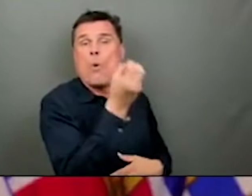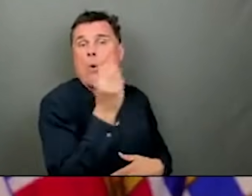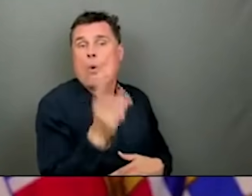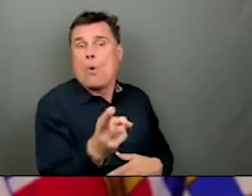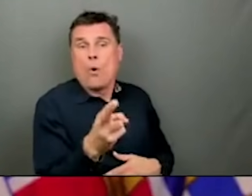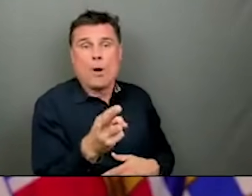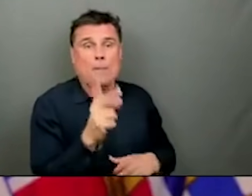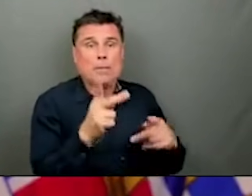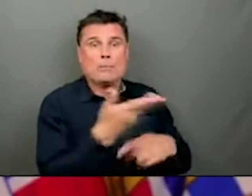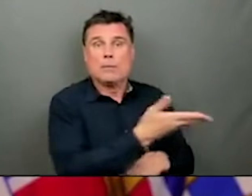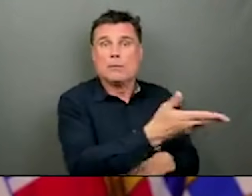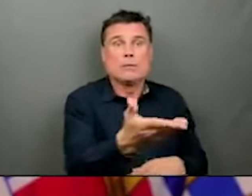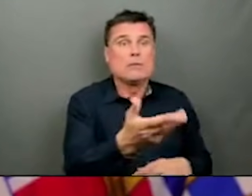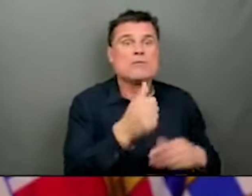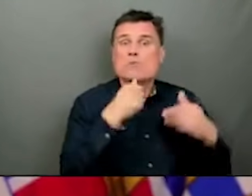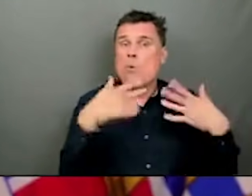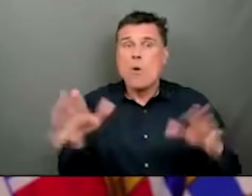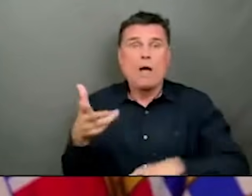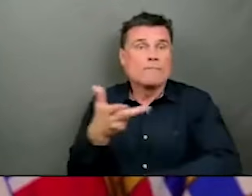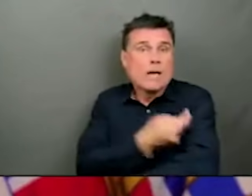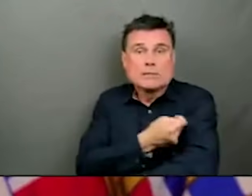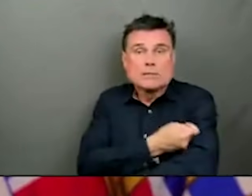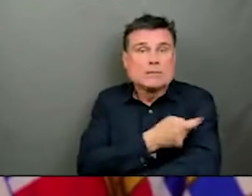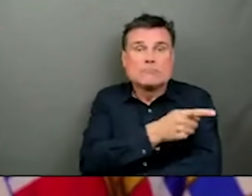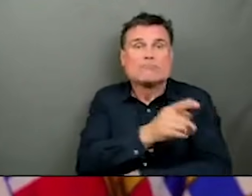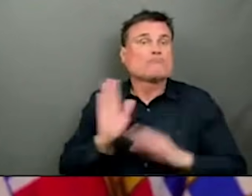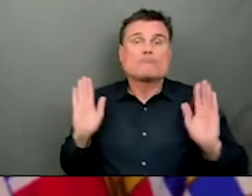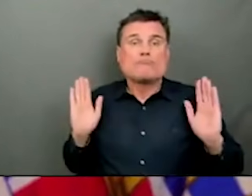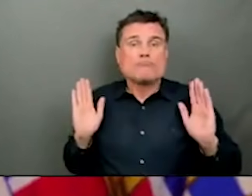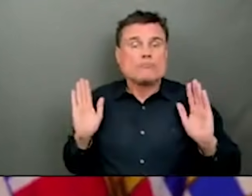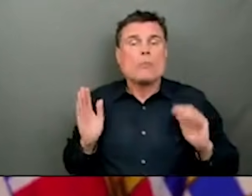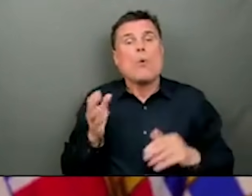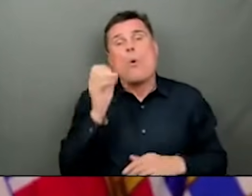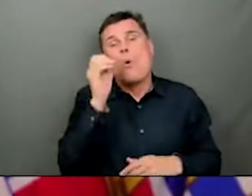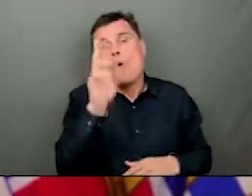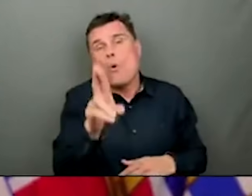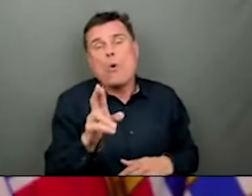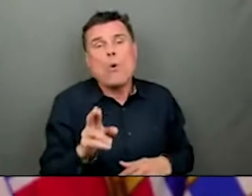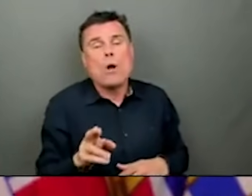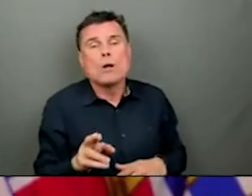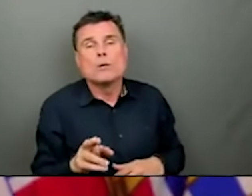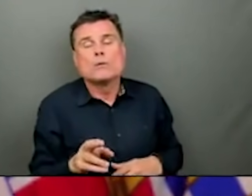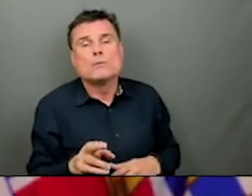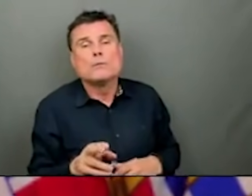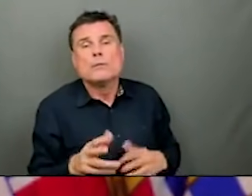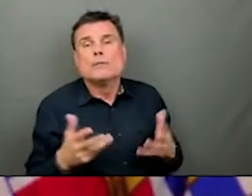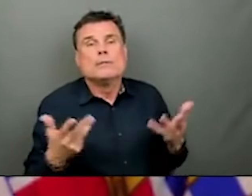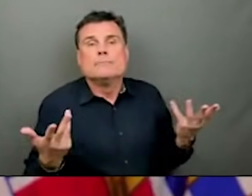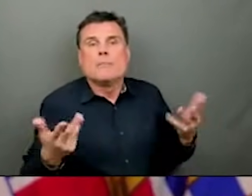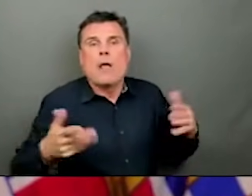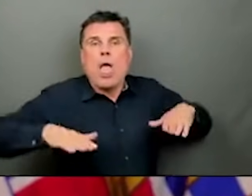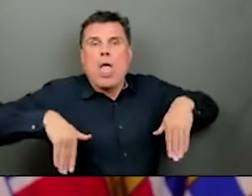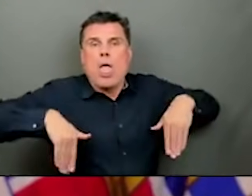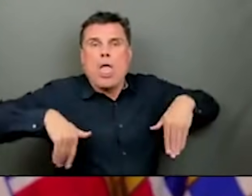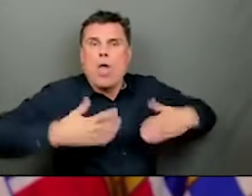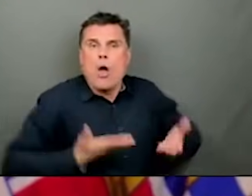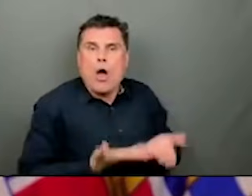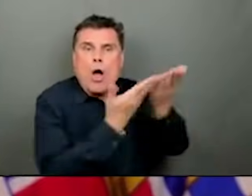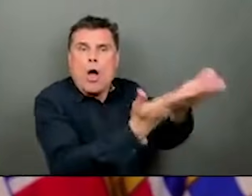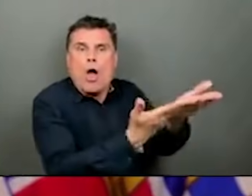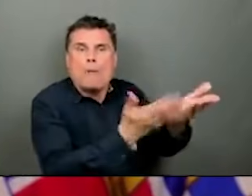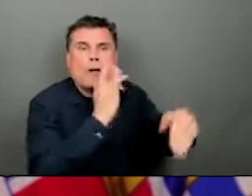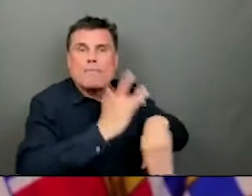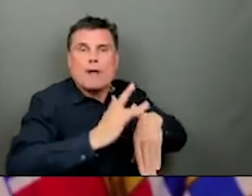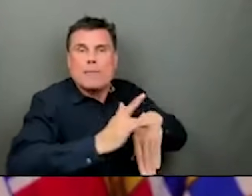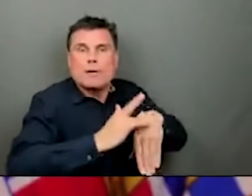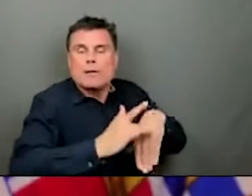way that is accessible to them. So we've been doing a lot of work with our teams in every health authority to identify what